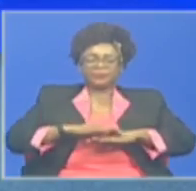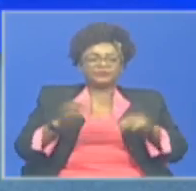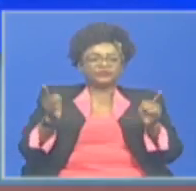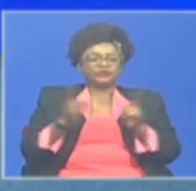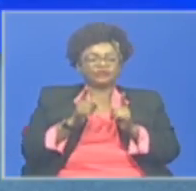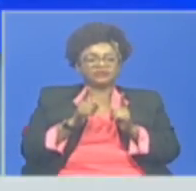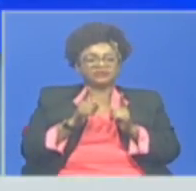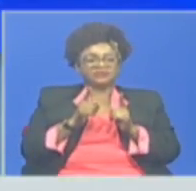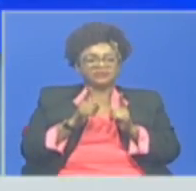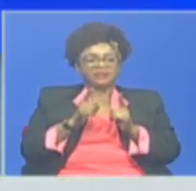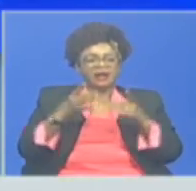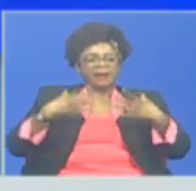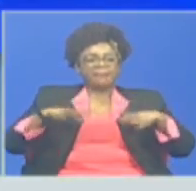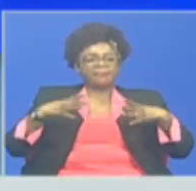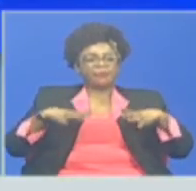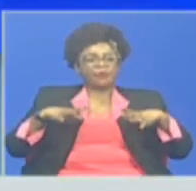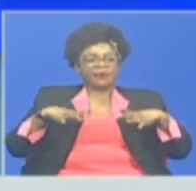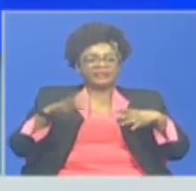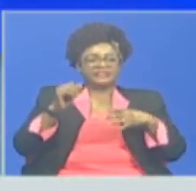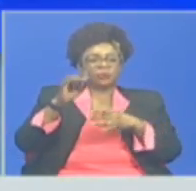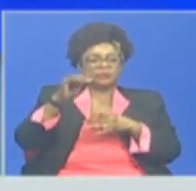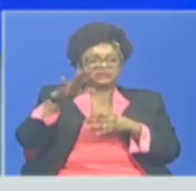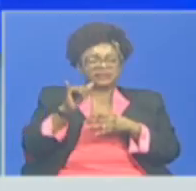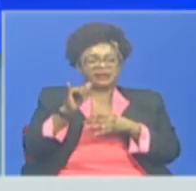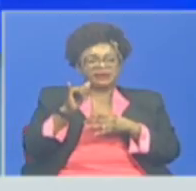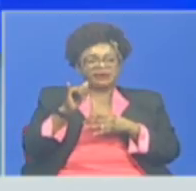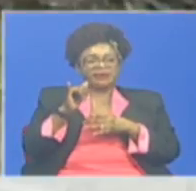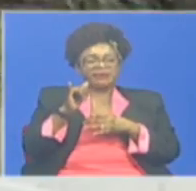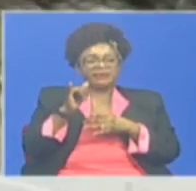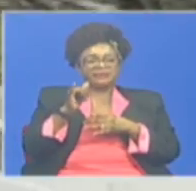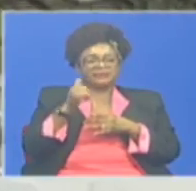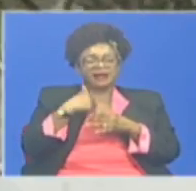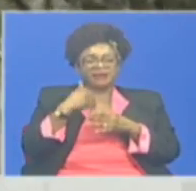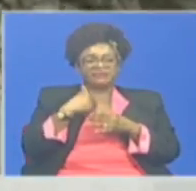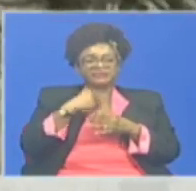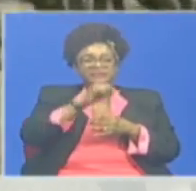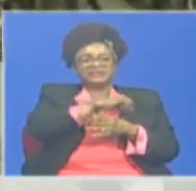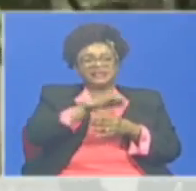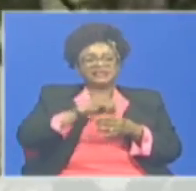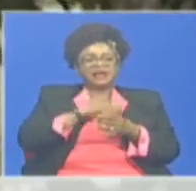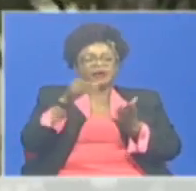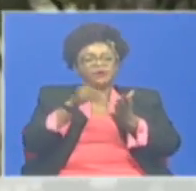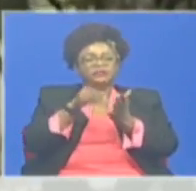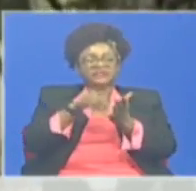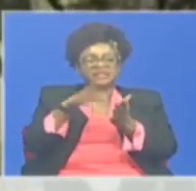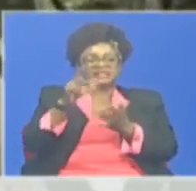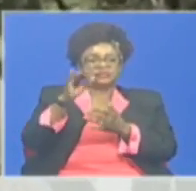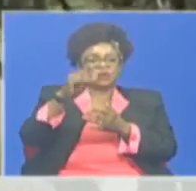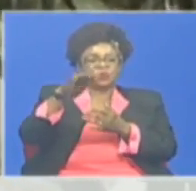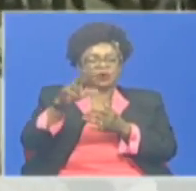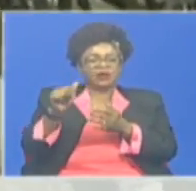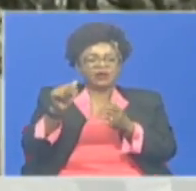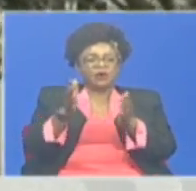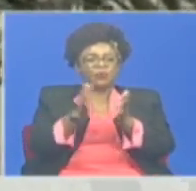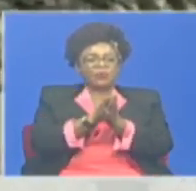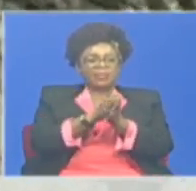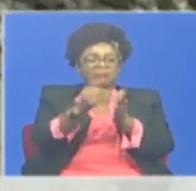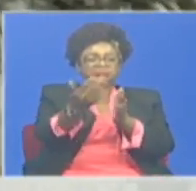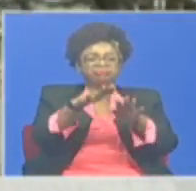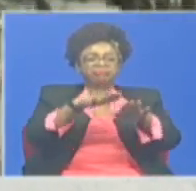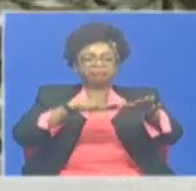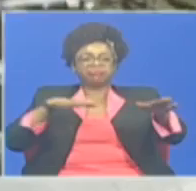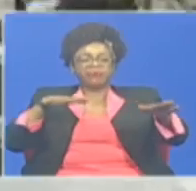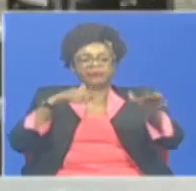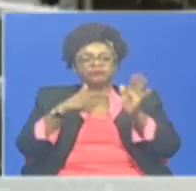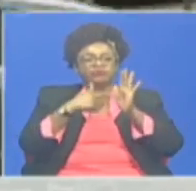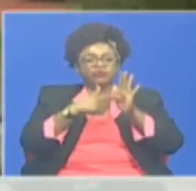Residents in South Windsor surprised Connecticut State Senator, that's Dr. Saud Anwar, with a parade to show their gratitude for